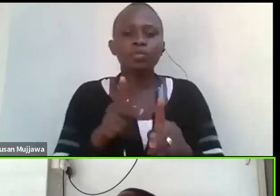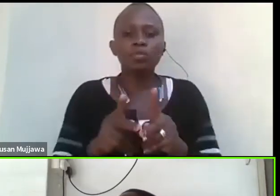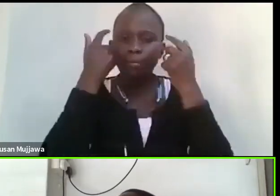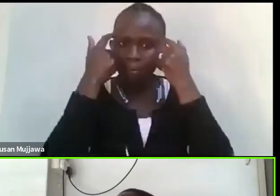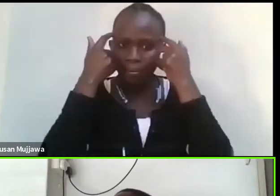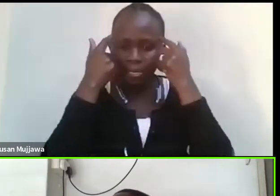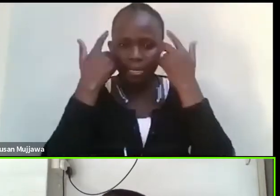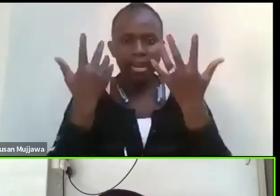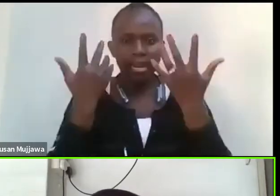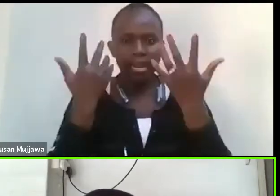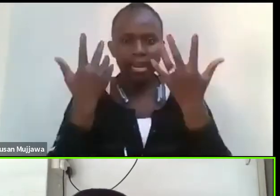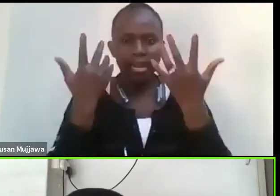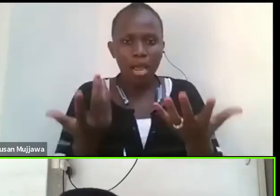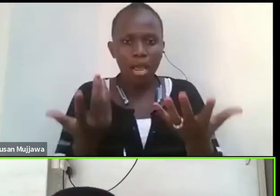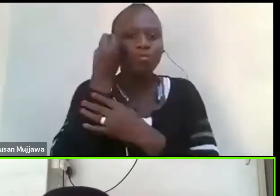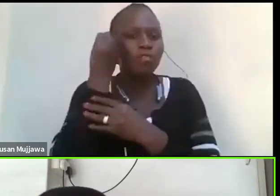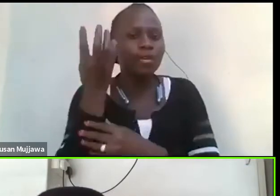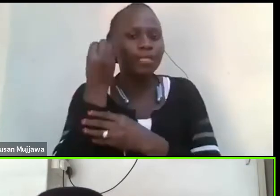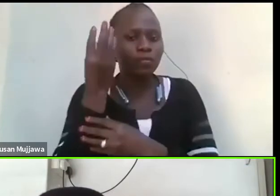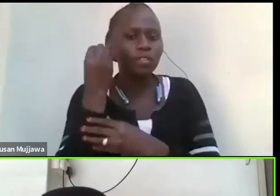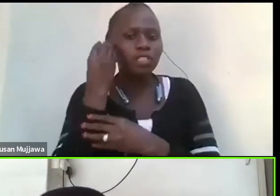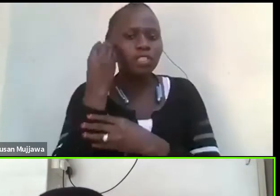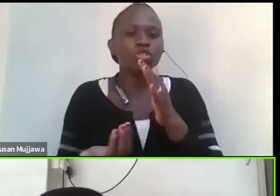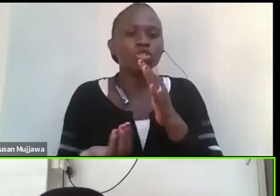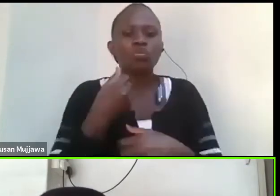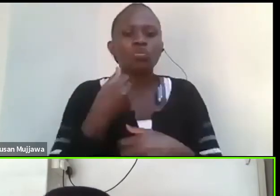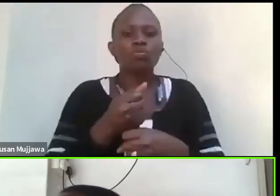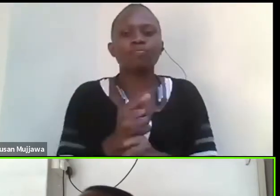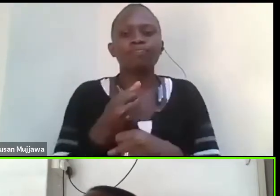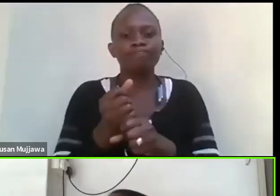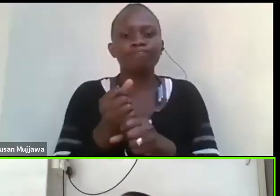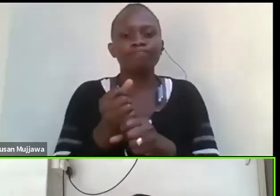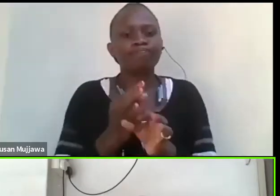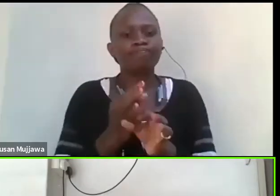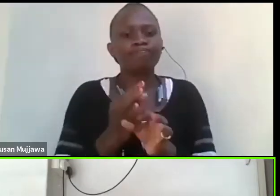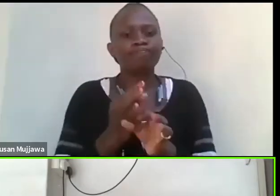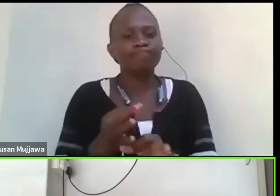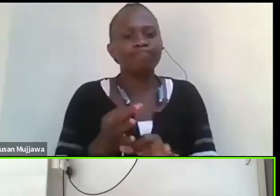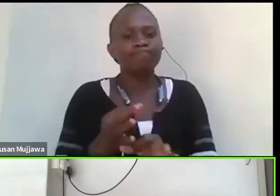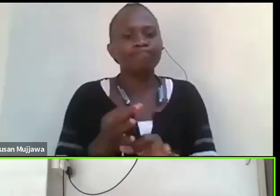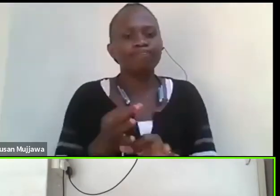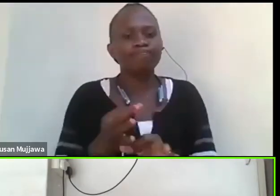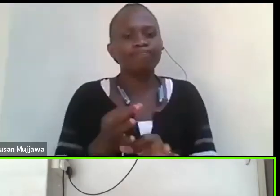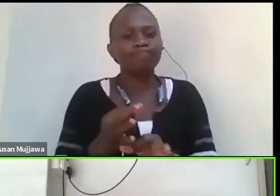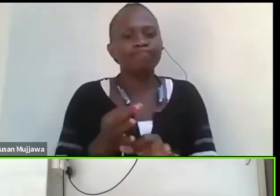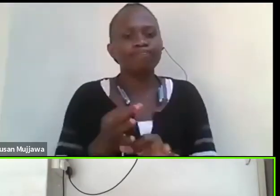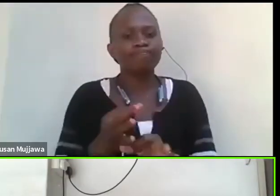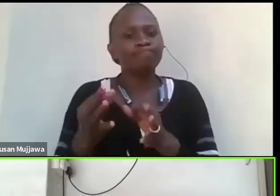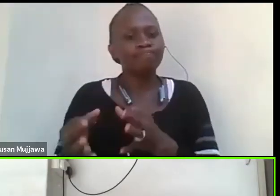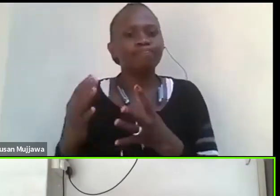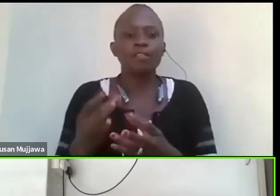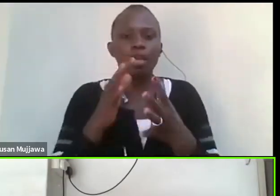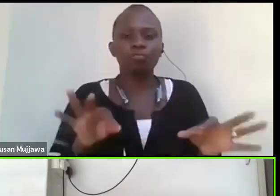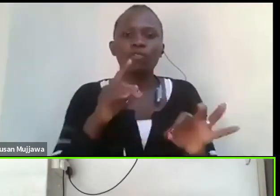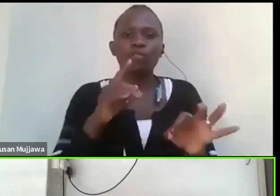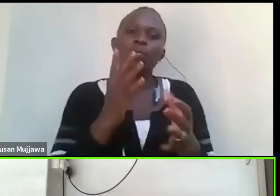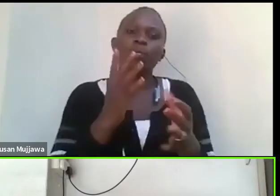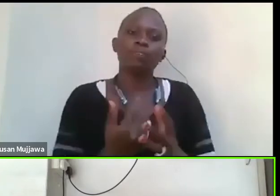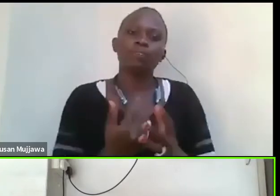with products that are fit for purpose. Route to market, Dr. Maggie talked